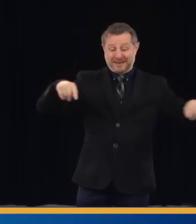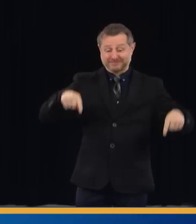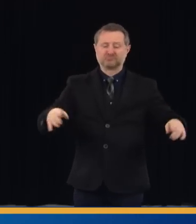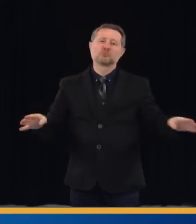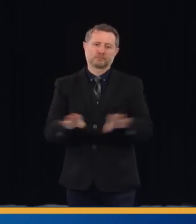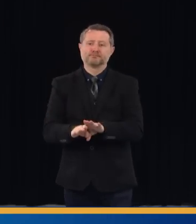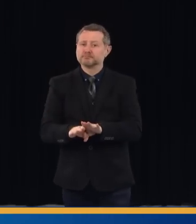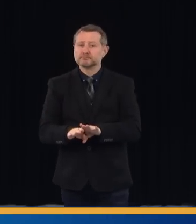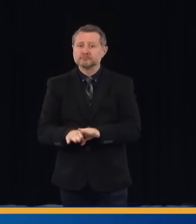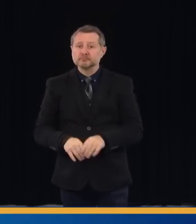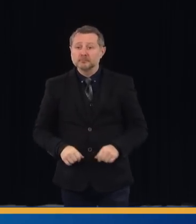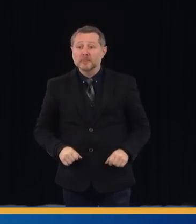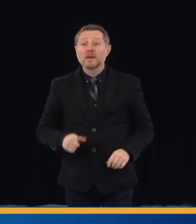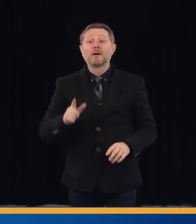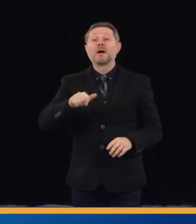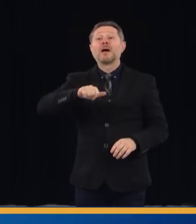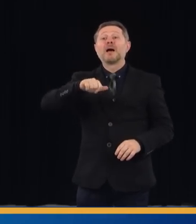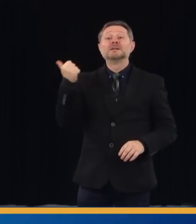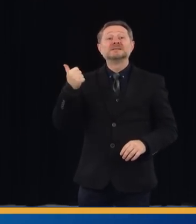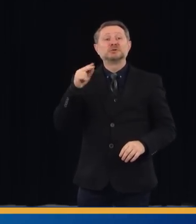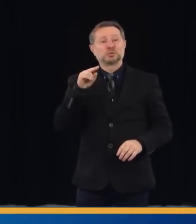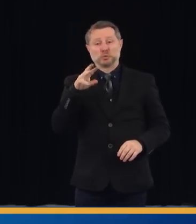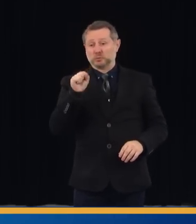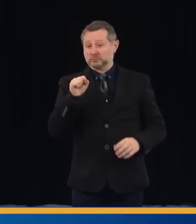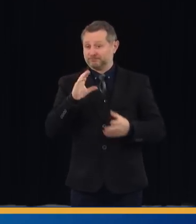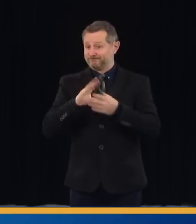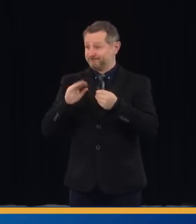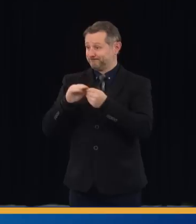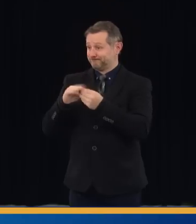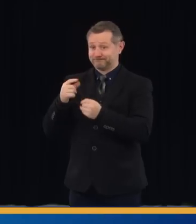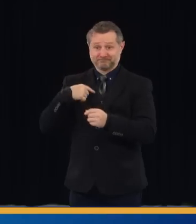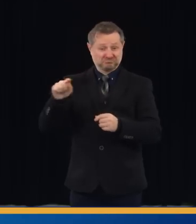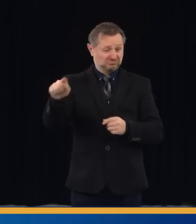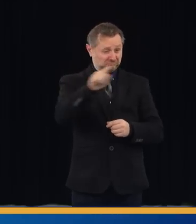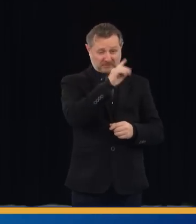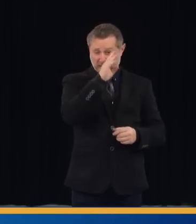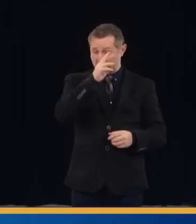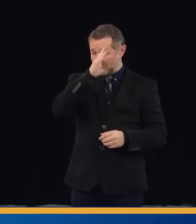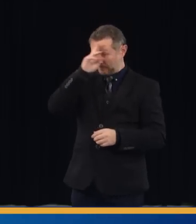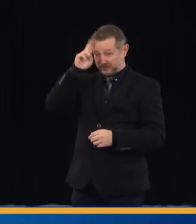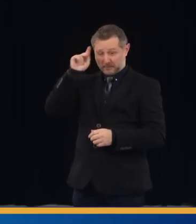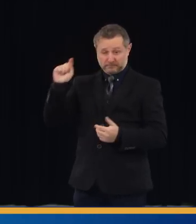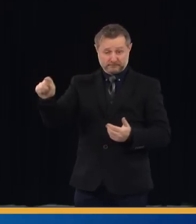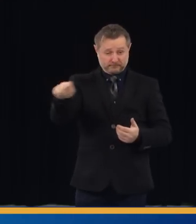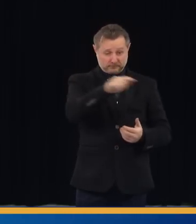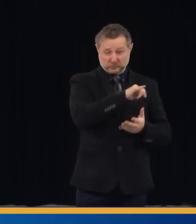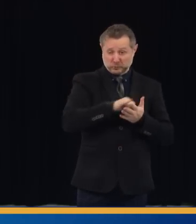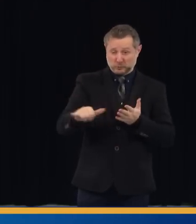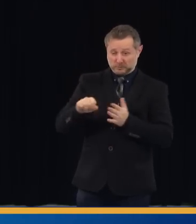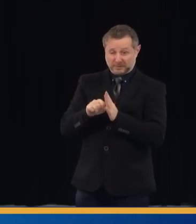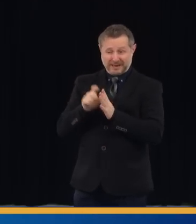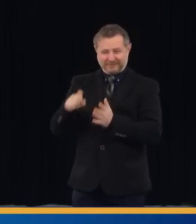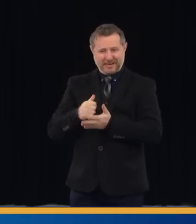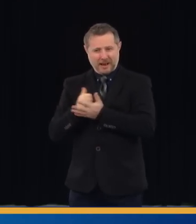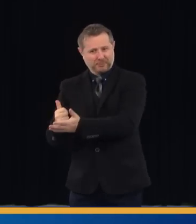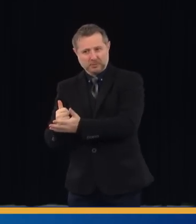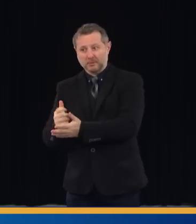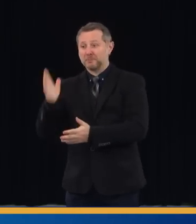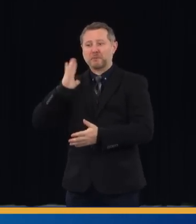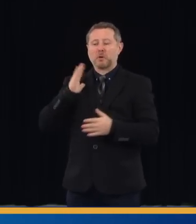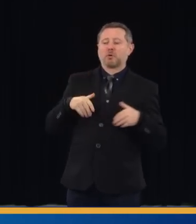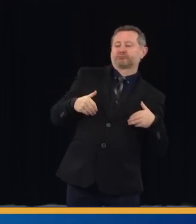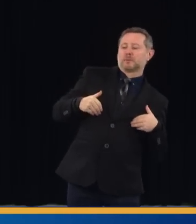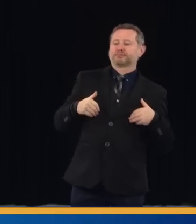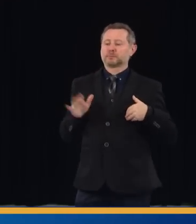Other good news, we are working with all the hospitals in the state to do something they have never done before, which is to act as